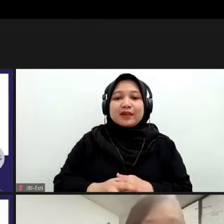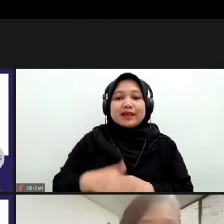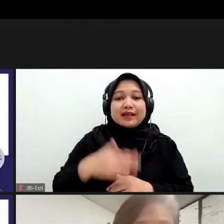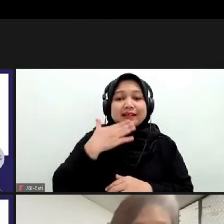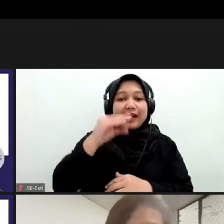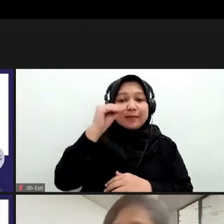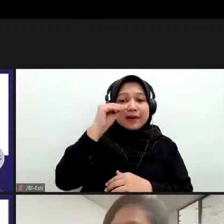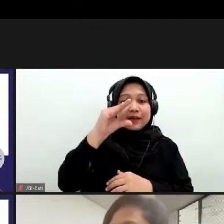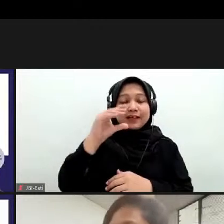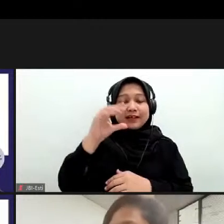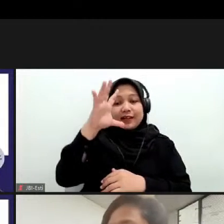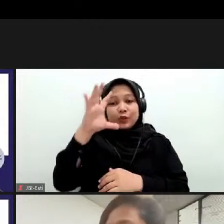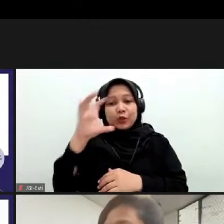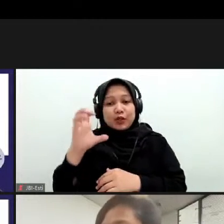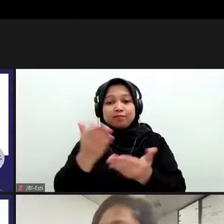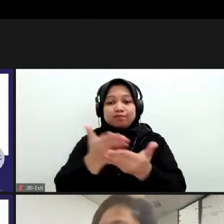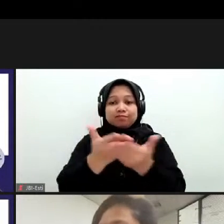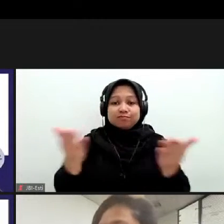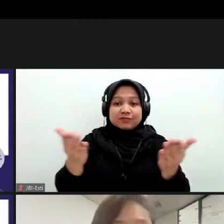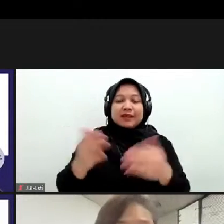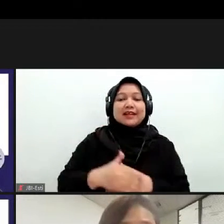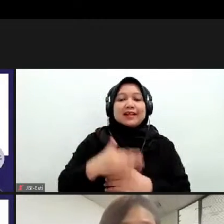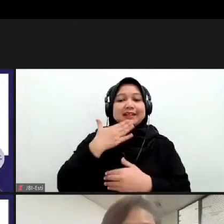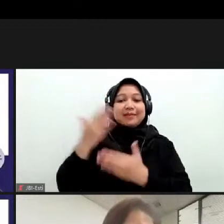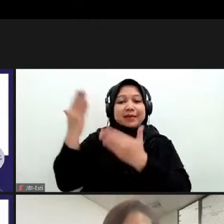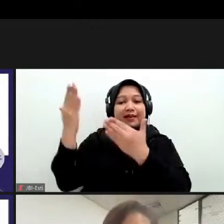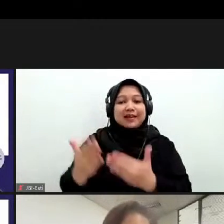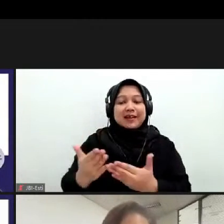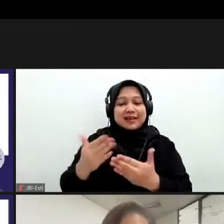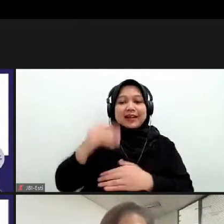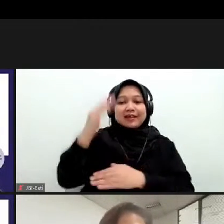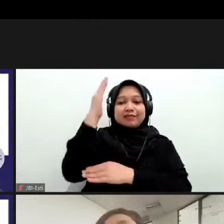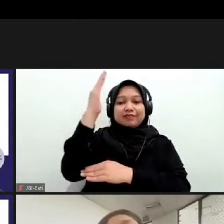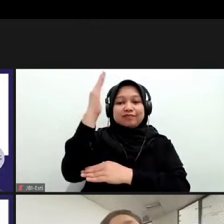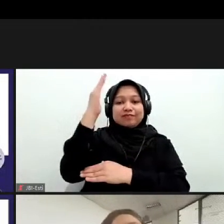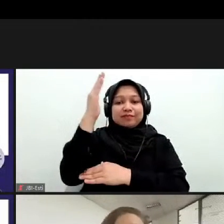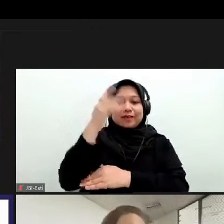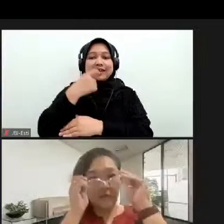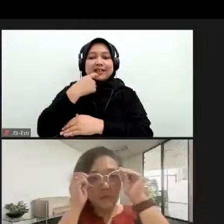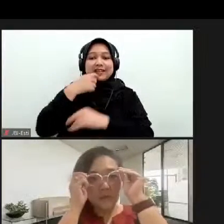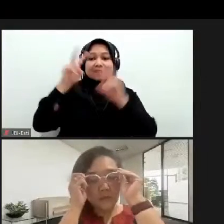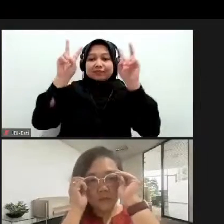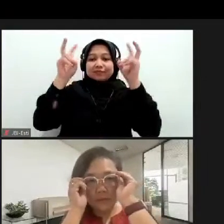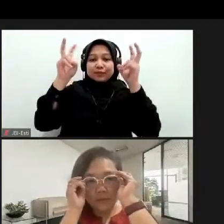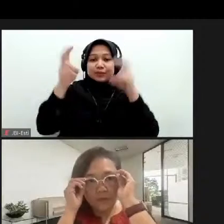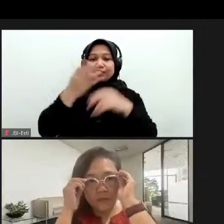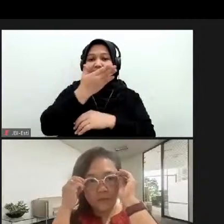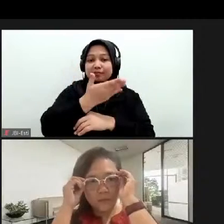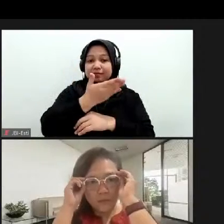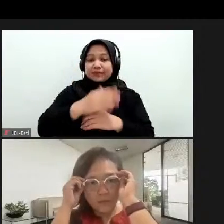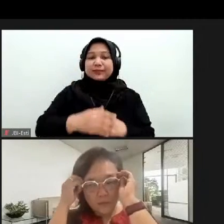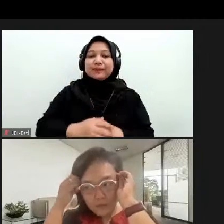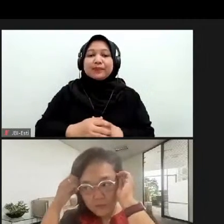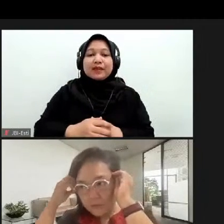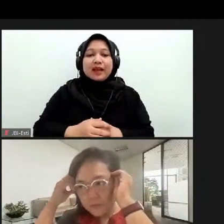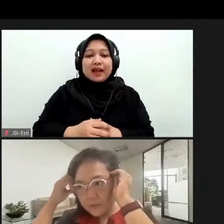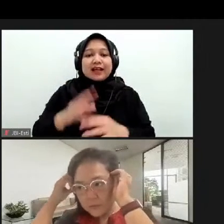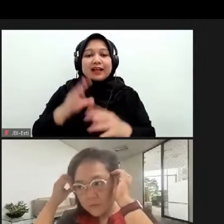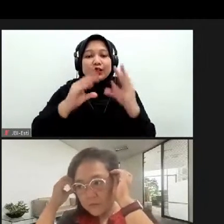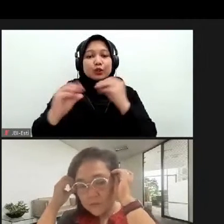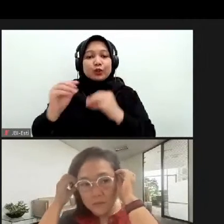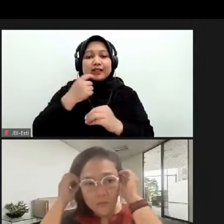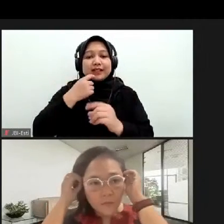to all of you, wherever you are, and welcome to the webinar entitled Protecting and Expanding Civic Space, Discussion on Perspective